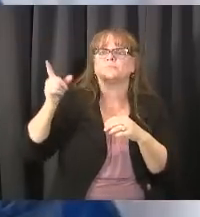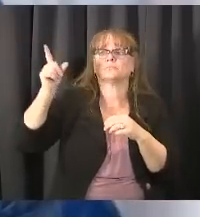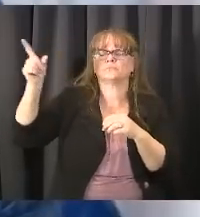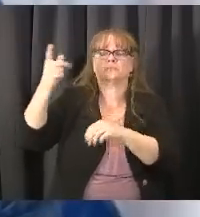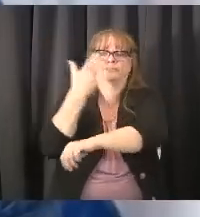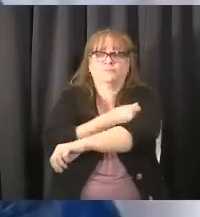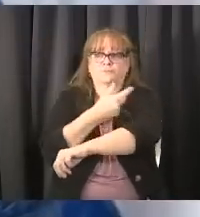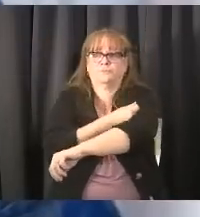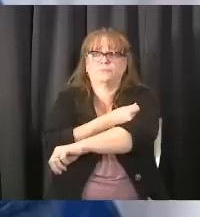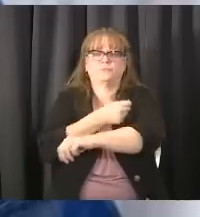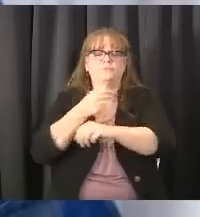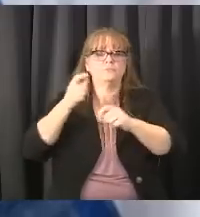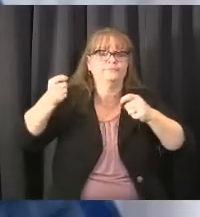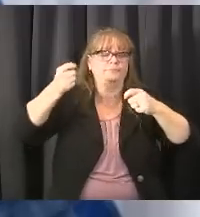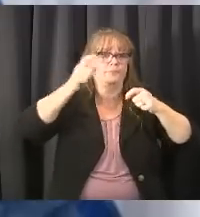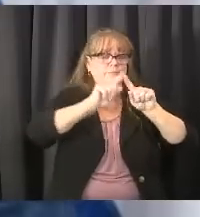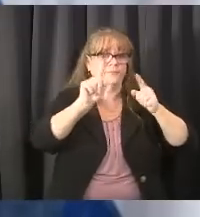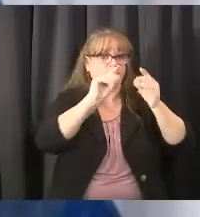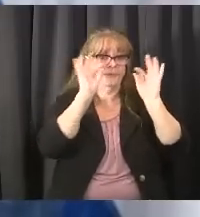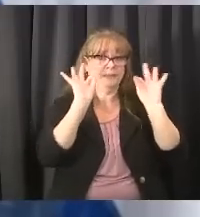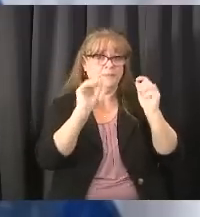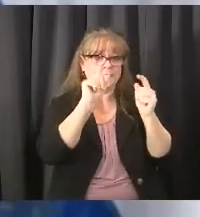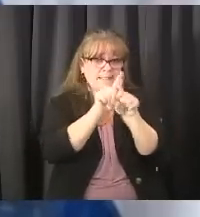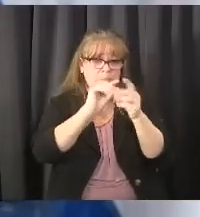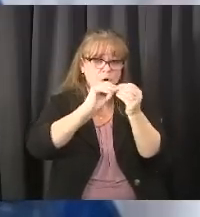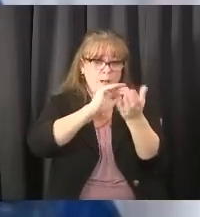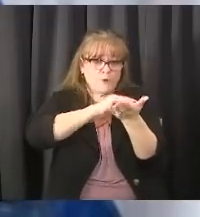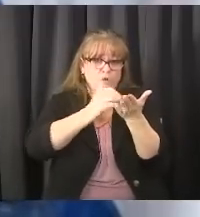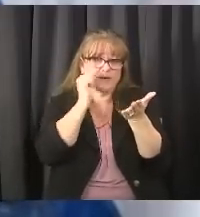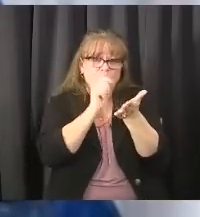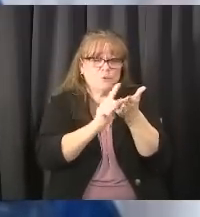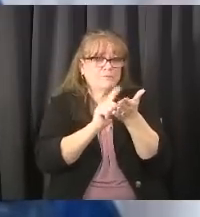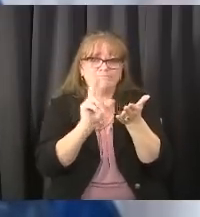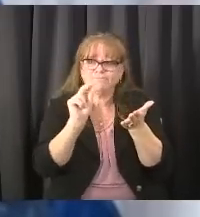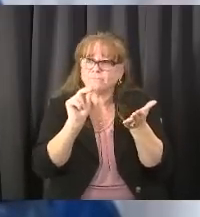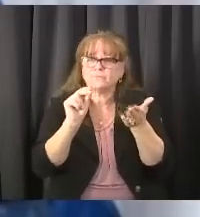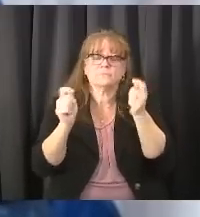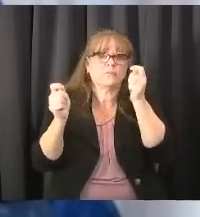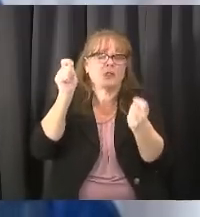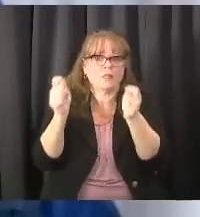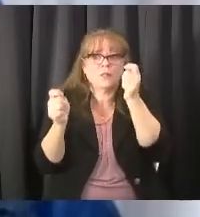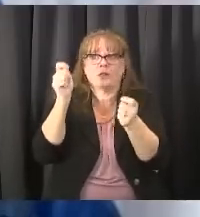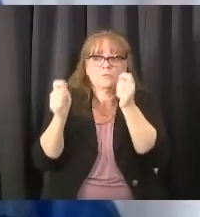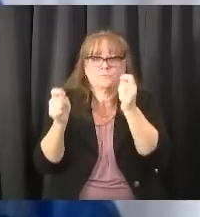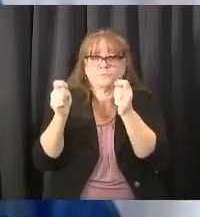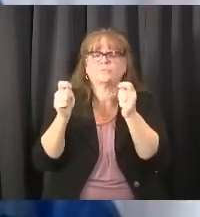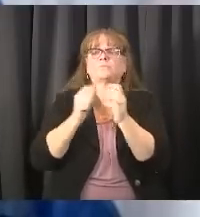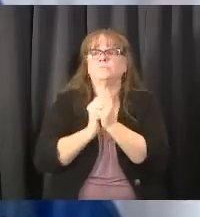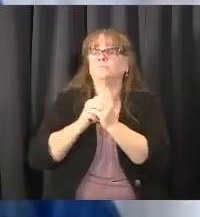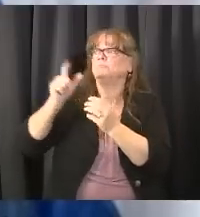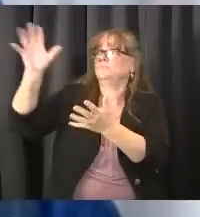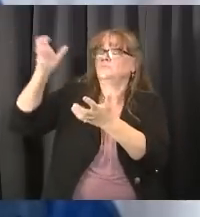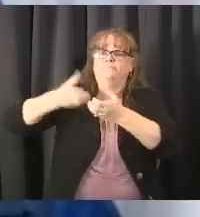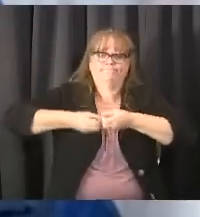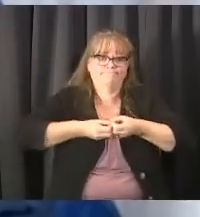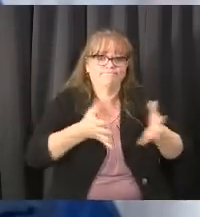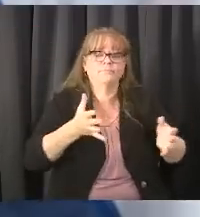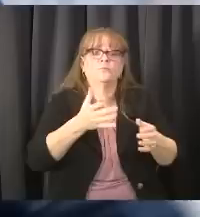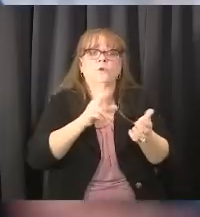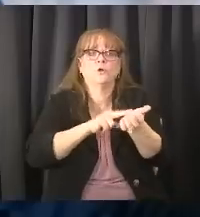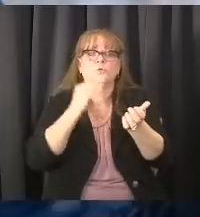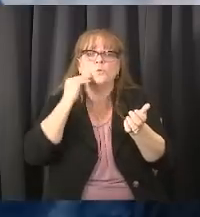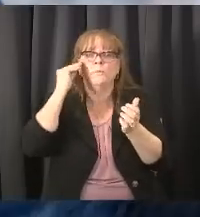care facilities. Unfortunately, we only have one more allocation of 23,400 doses that needs to be reserved for long-term care facilities,